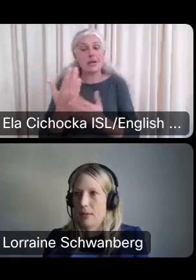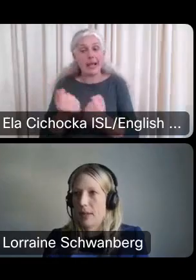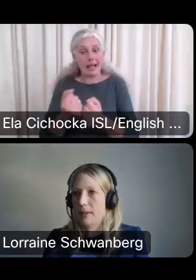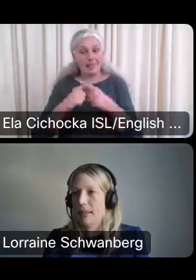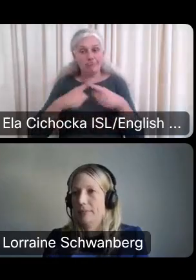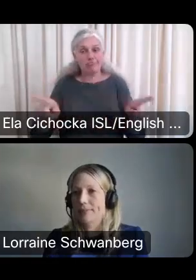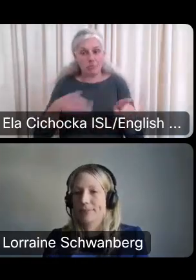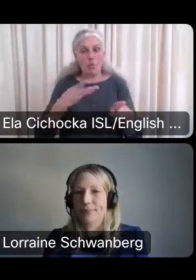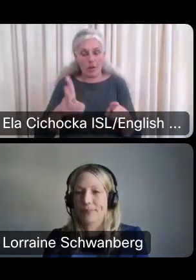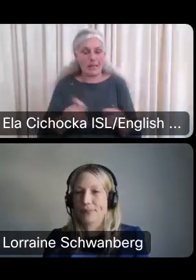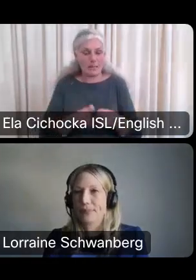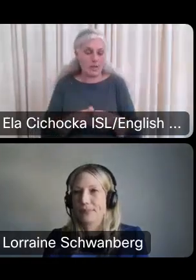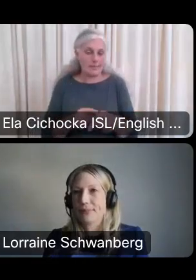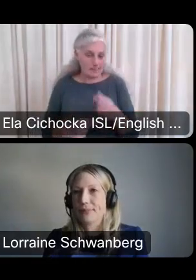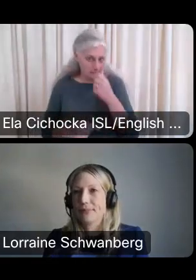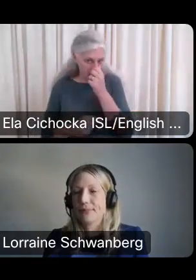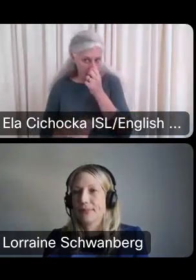circulated as well.